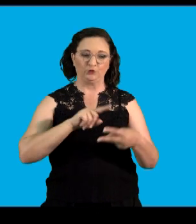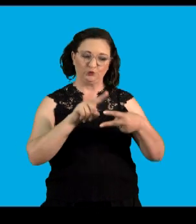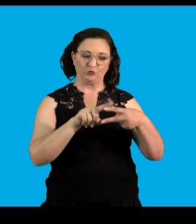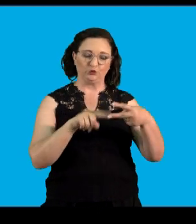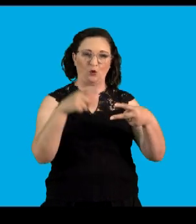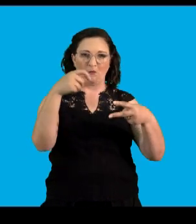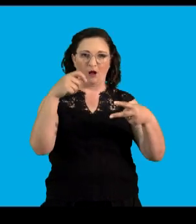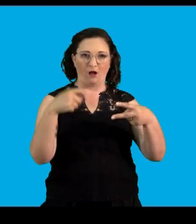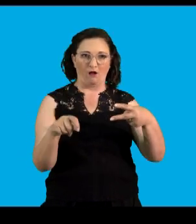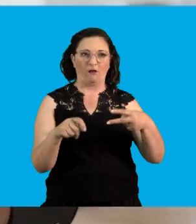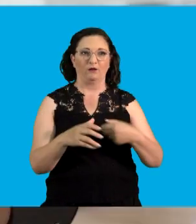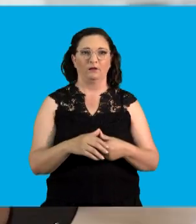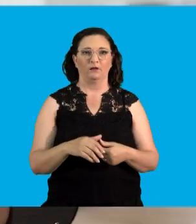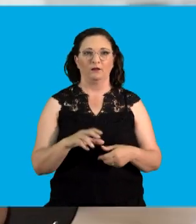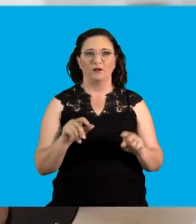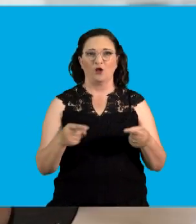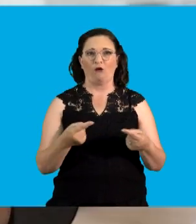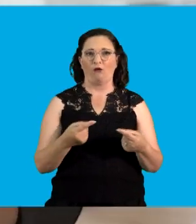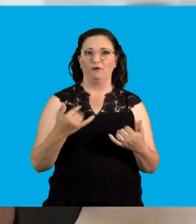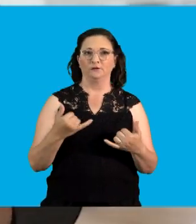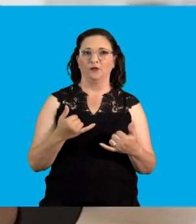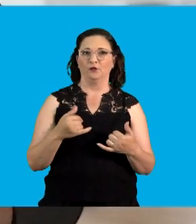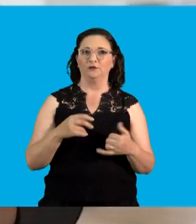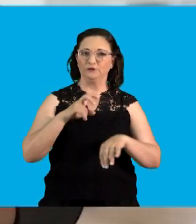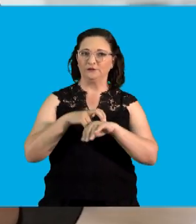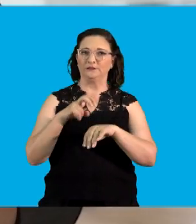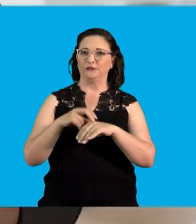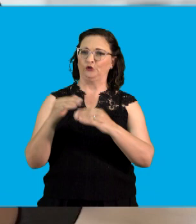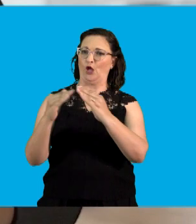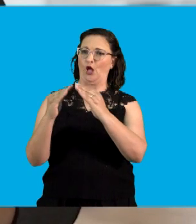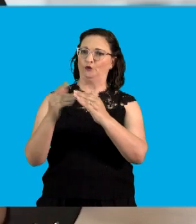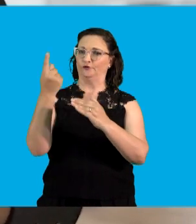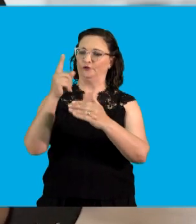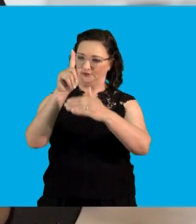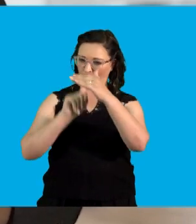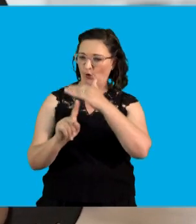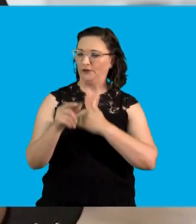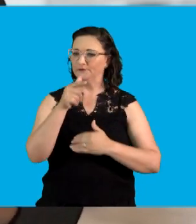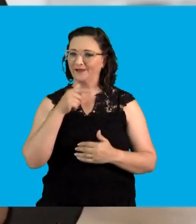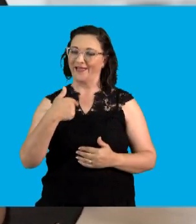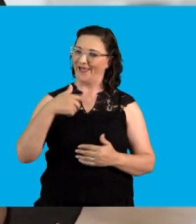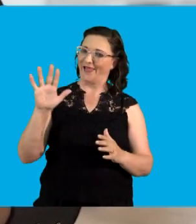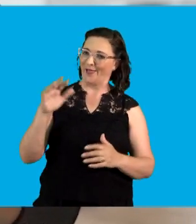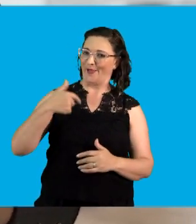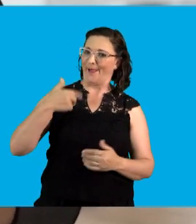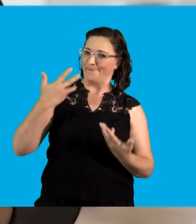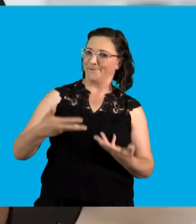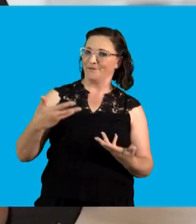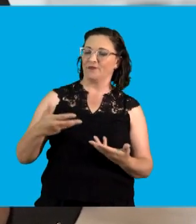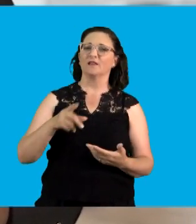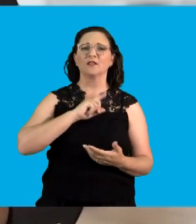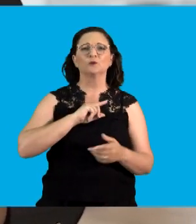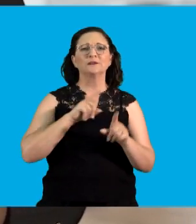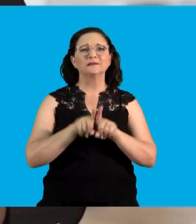it mean? You cannot go or enter somebody else's house without introducing yourself, isn't it? So same applies with an essay. When you start your